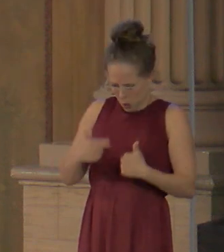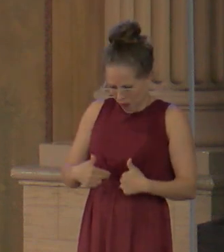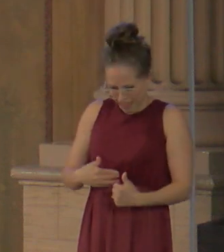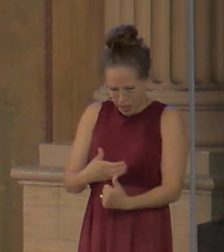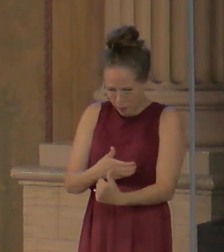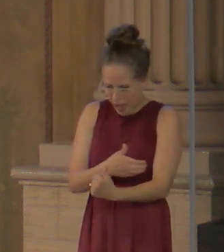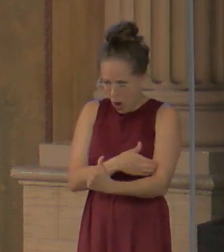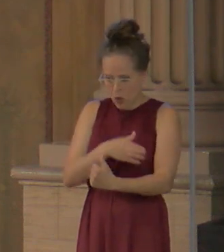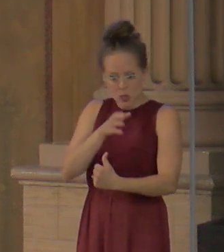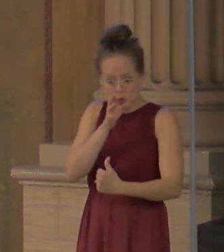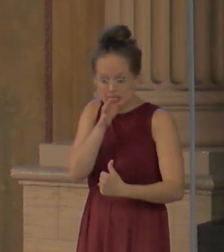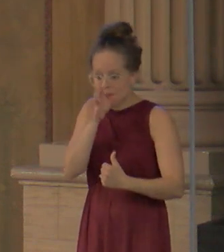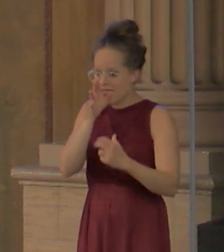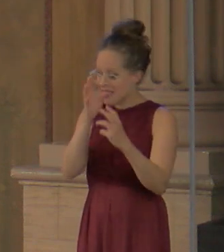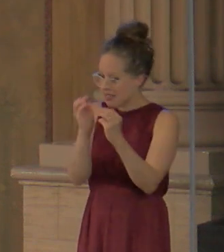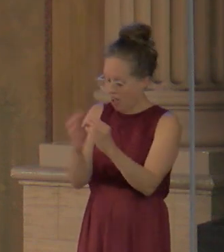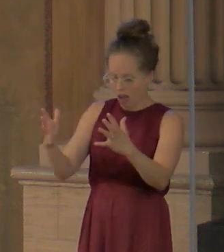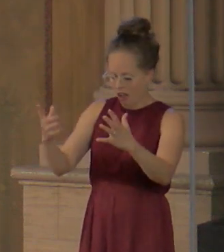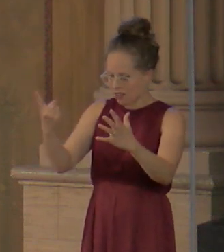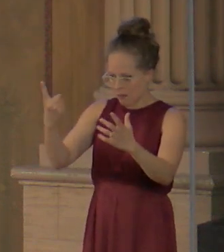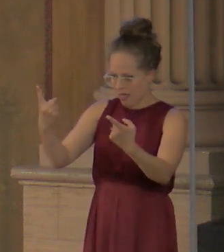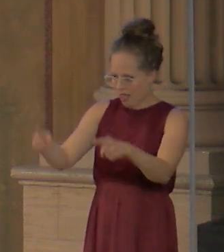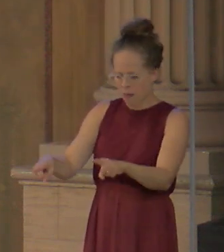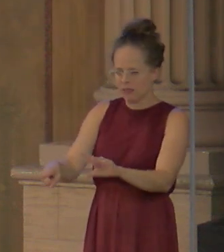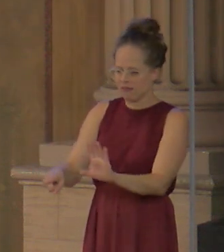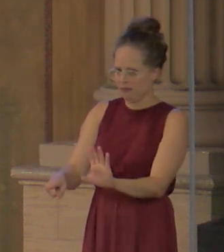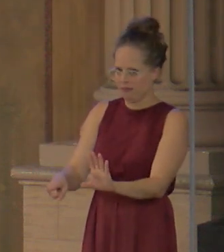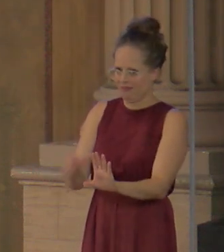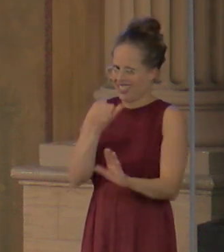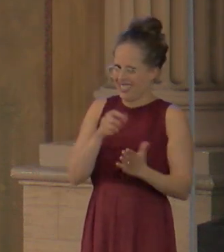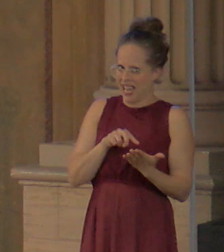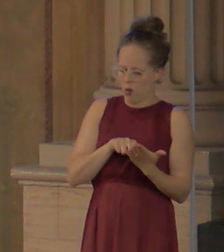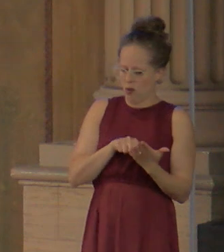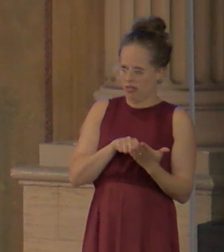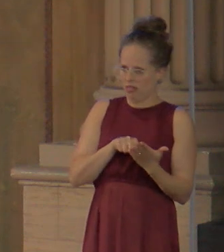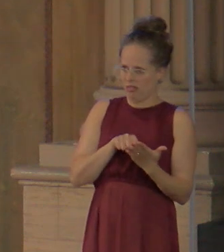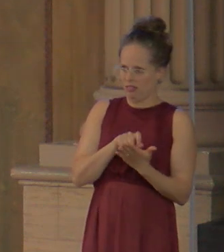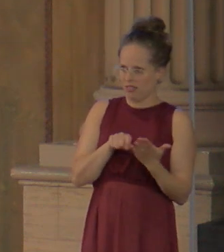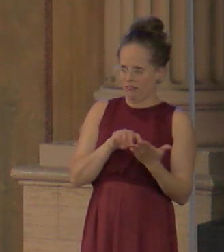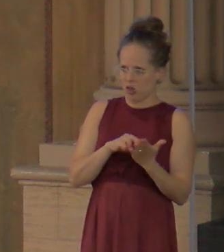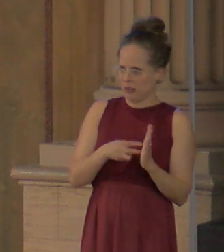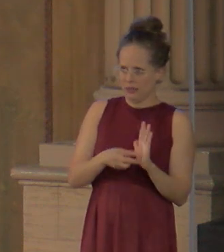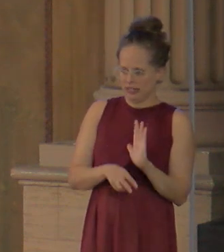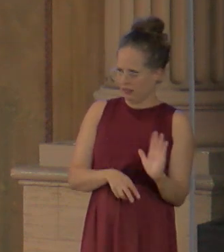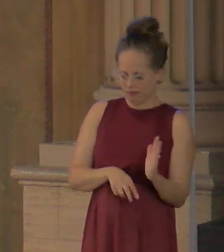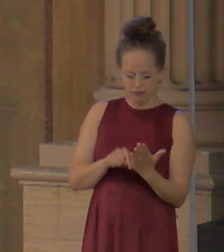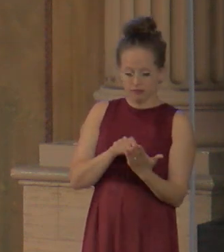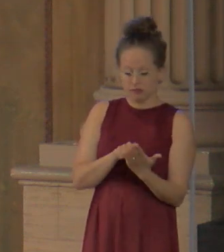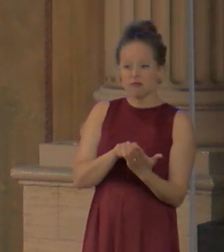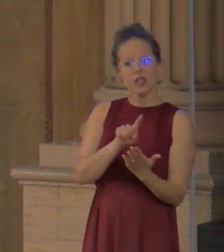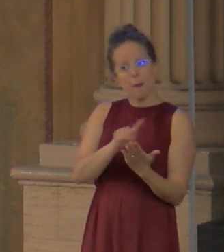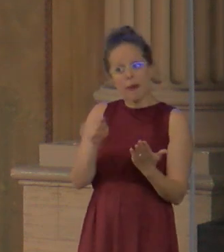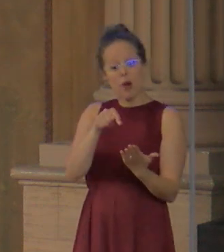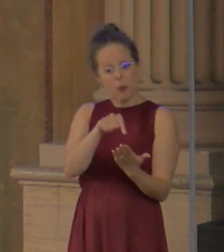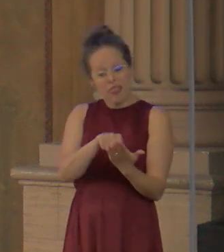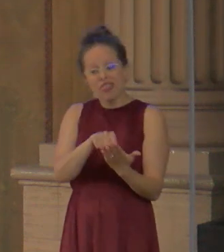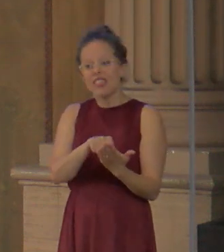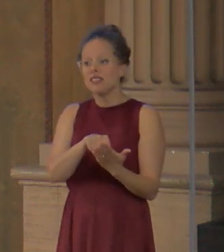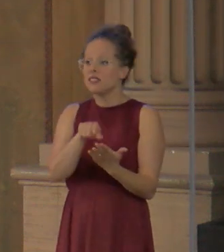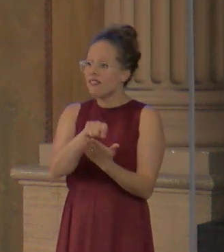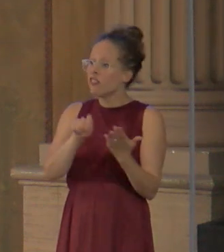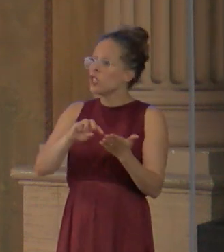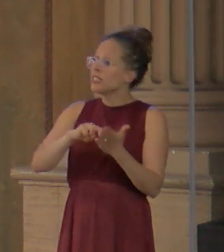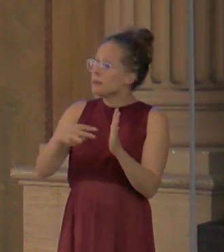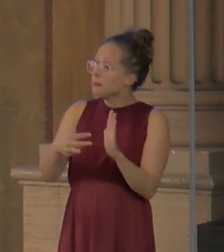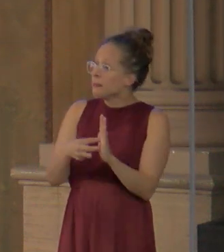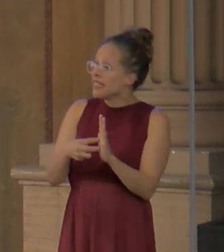not what this proverb says. Okay, what it is saying, though, and so many other proverbs teach, is that there are tremendous